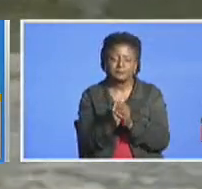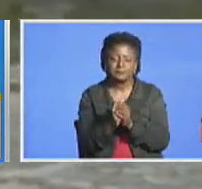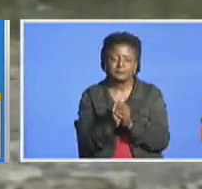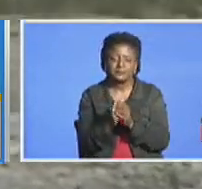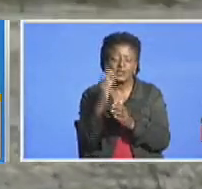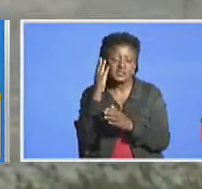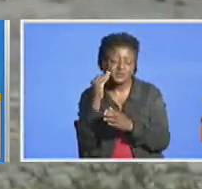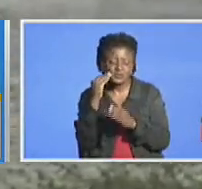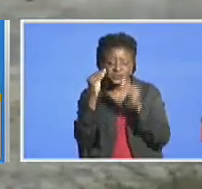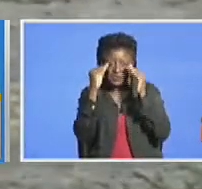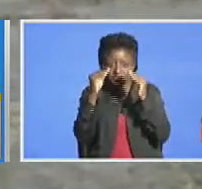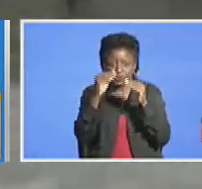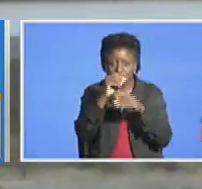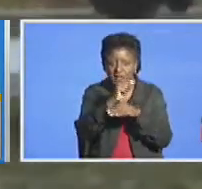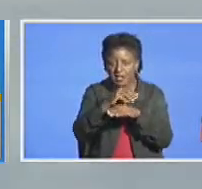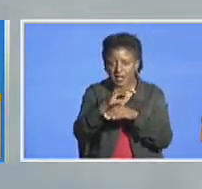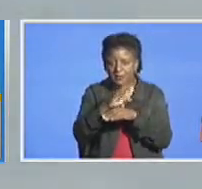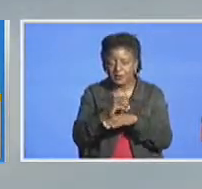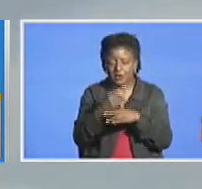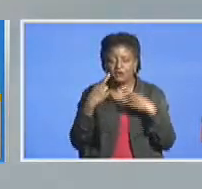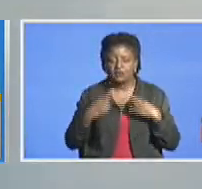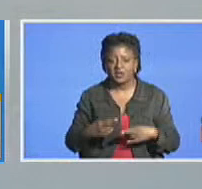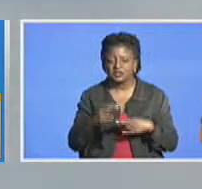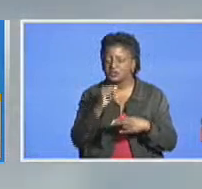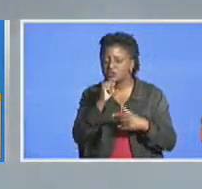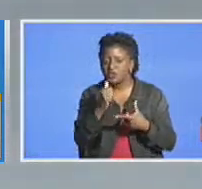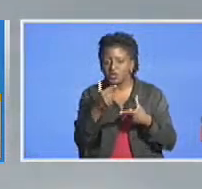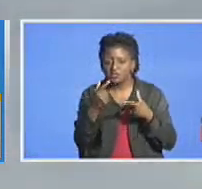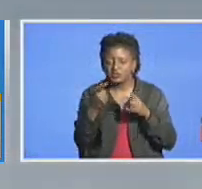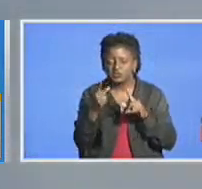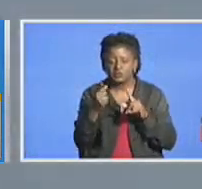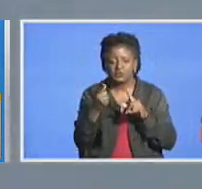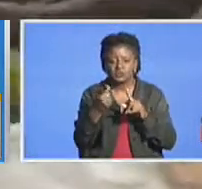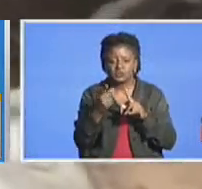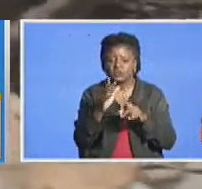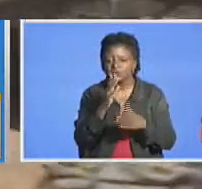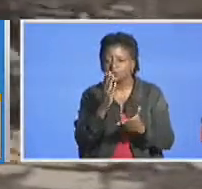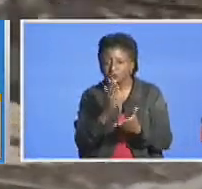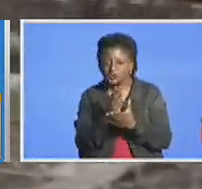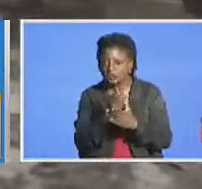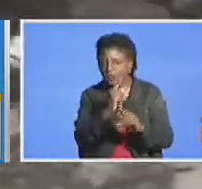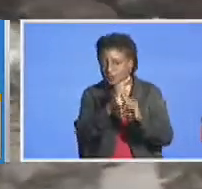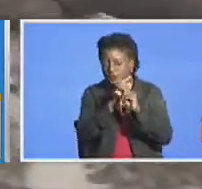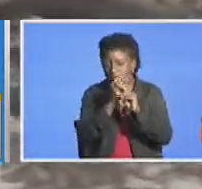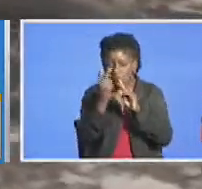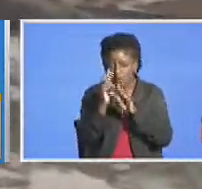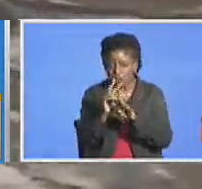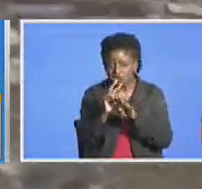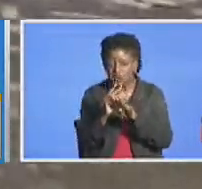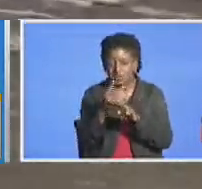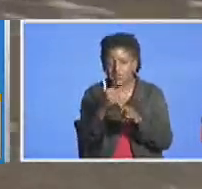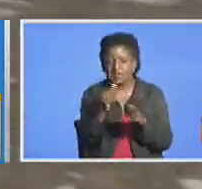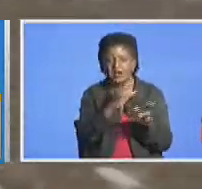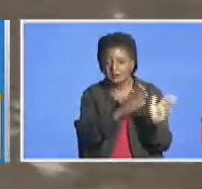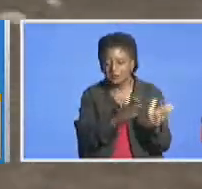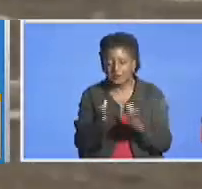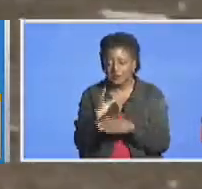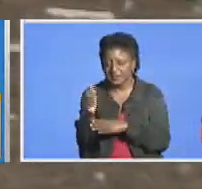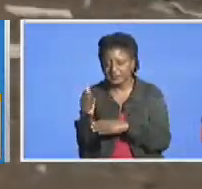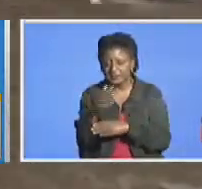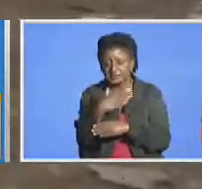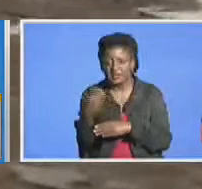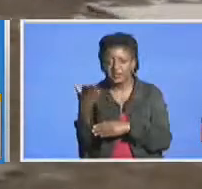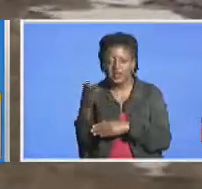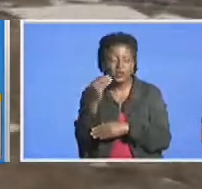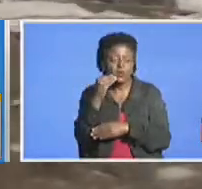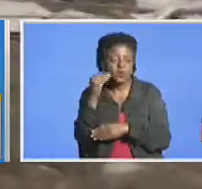Experience has taught Abaco residents not to let their guards down. Little wonder why they're preparing themselves and their homes as early